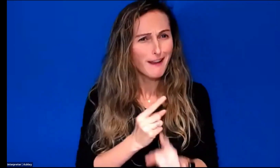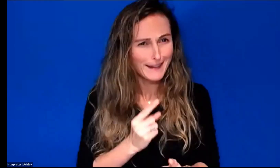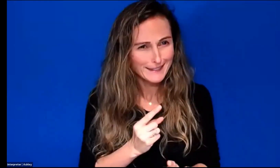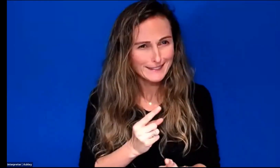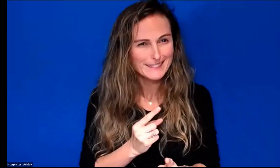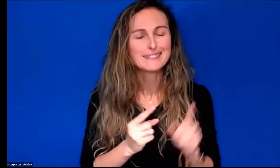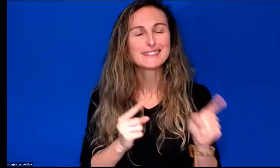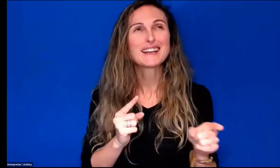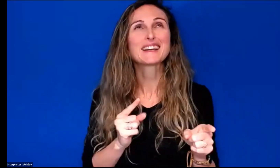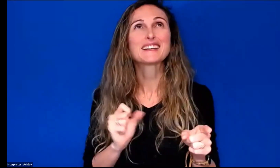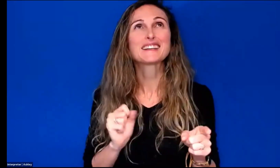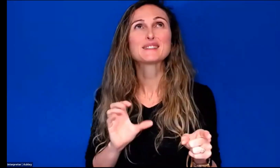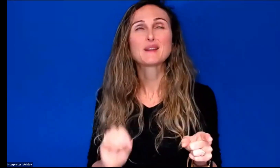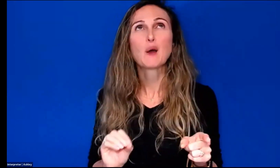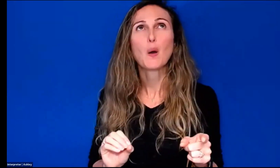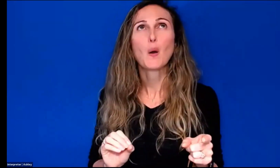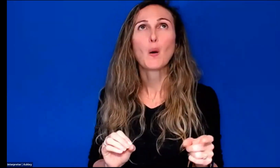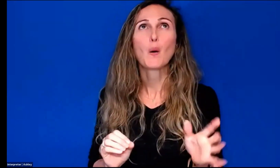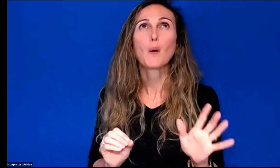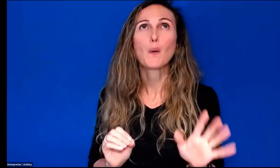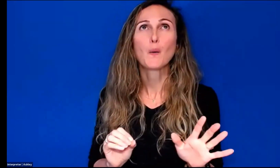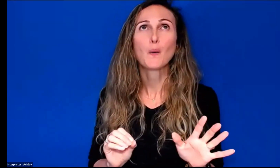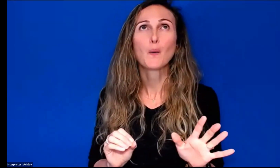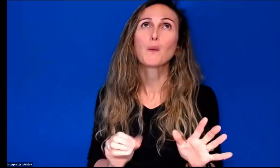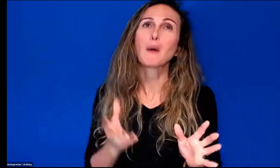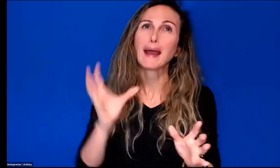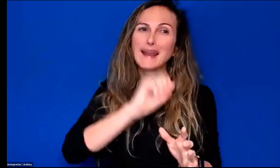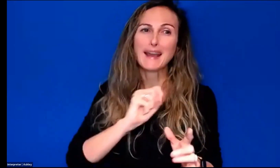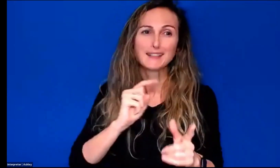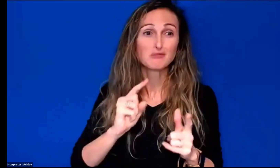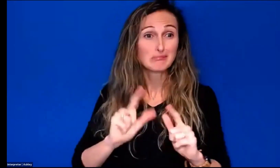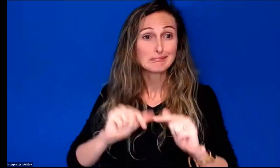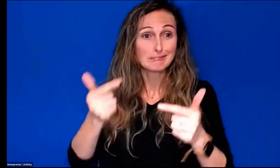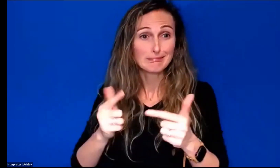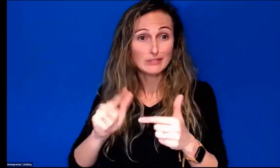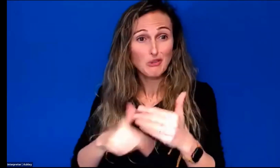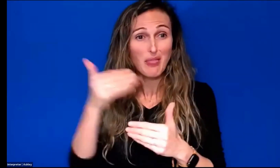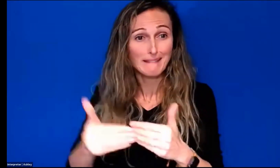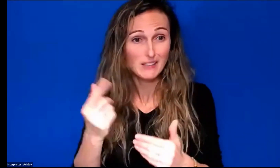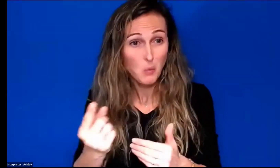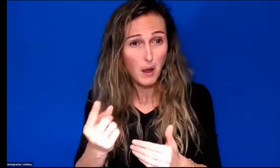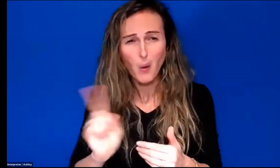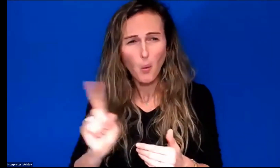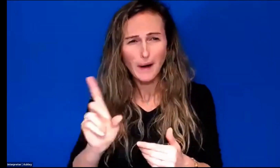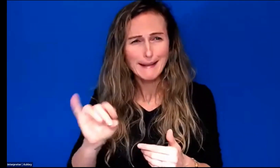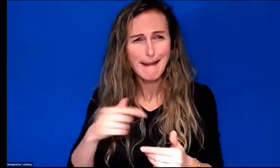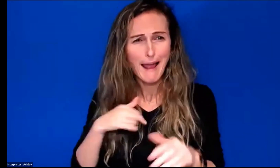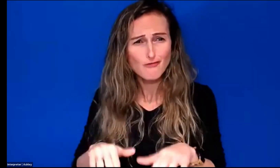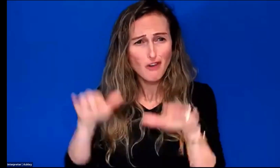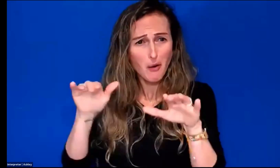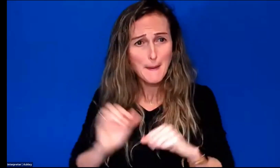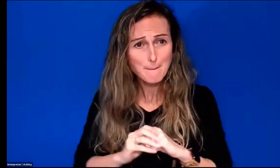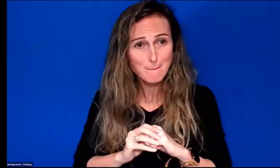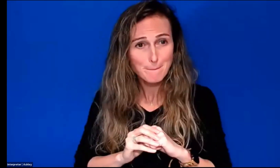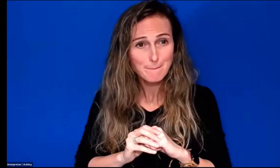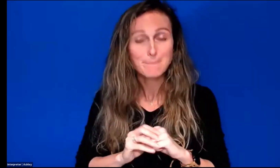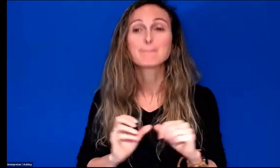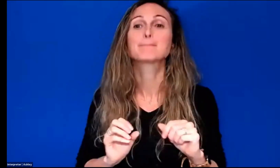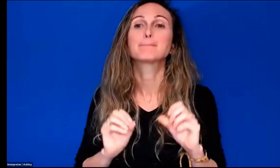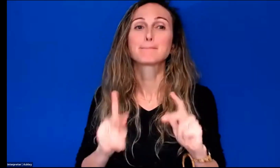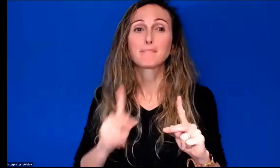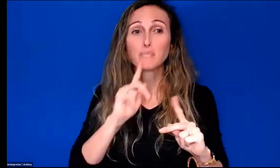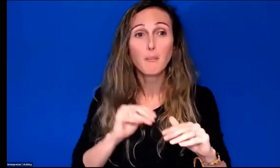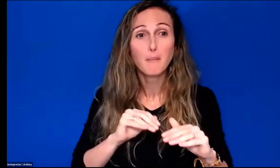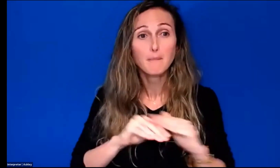question. So I don't know if I should go to the next one. Like, Yeah. where did I grow up? Yeah. So I was born in Senegal